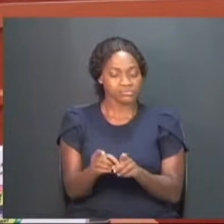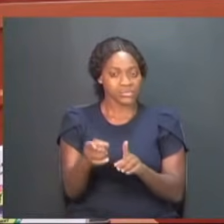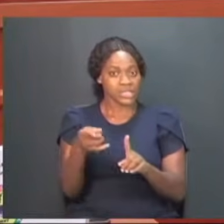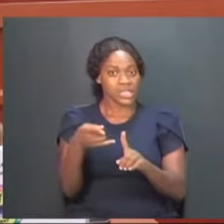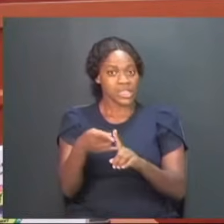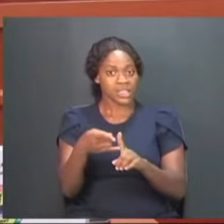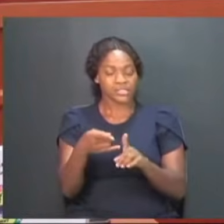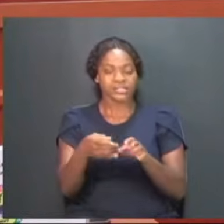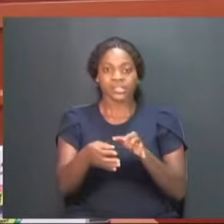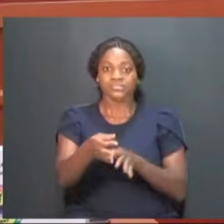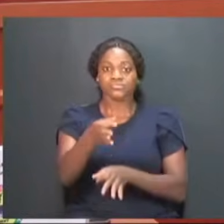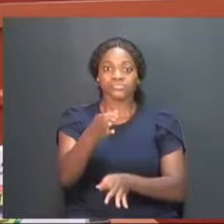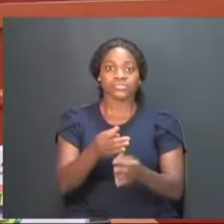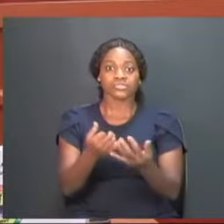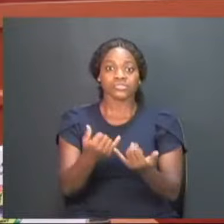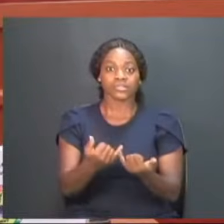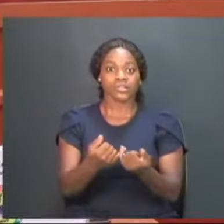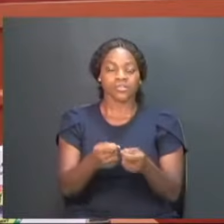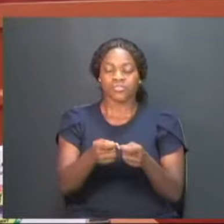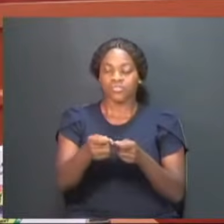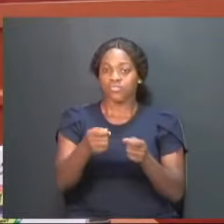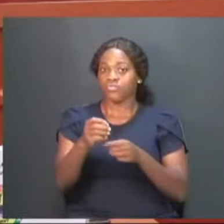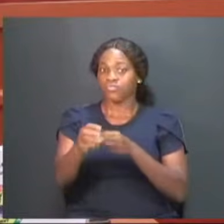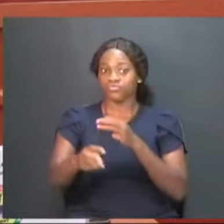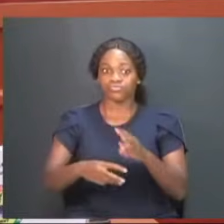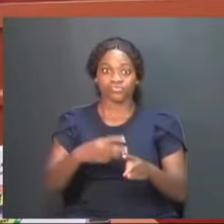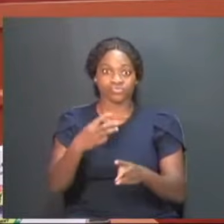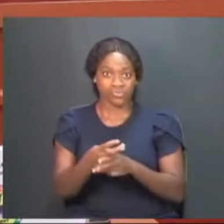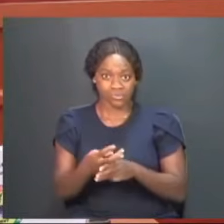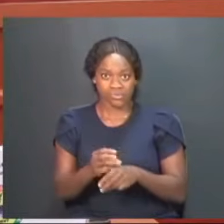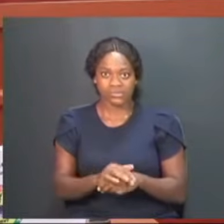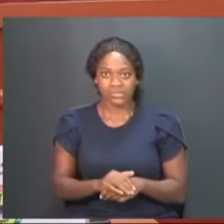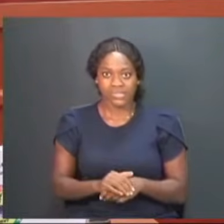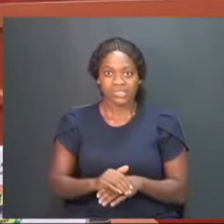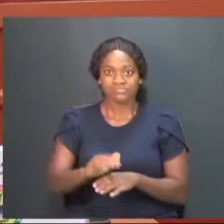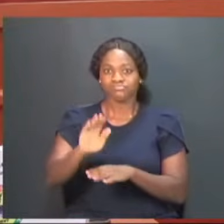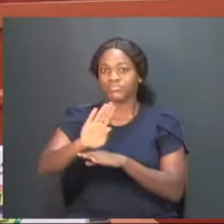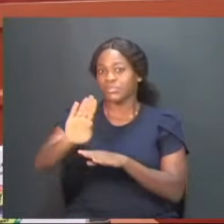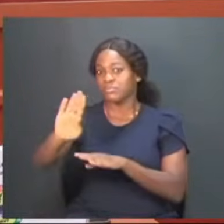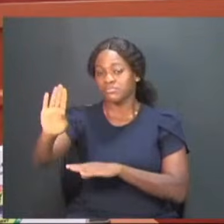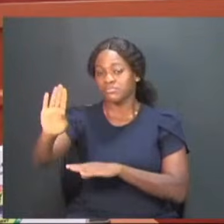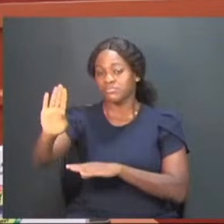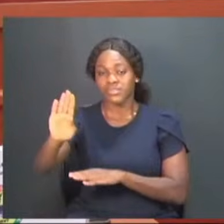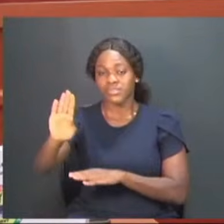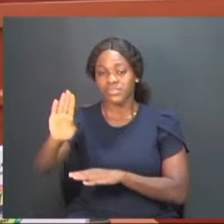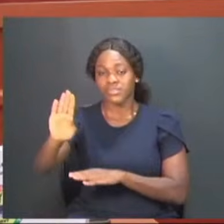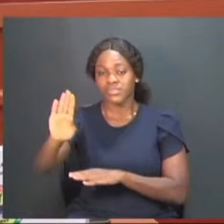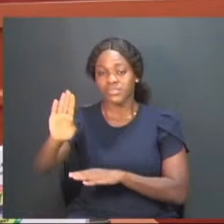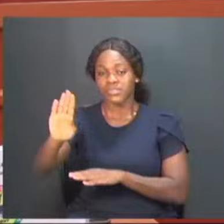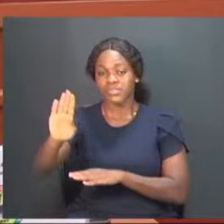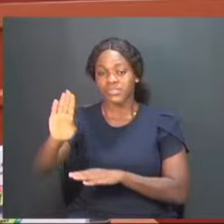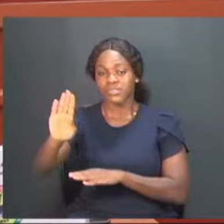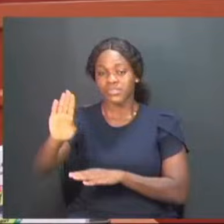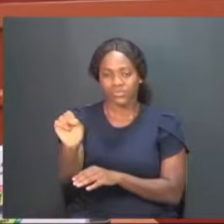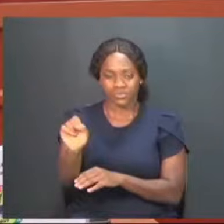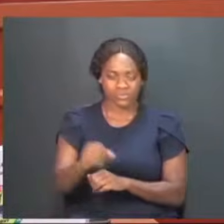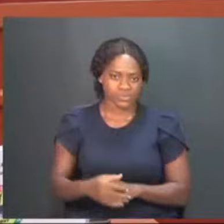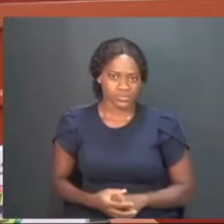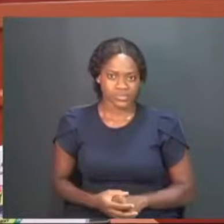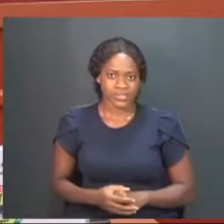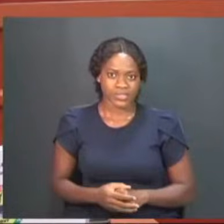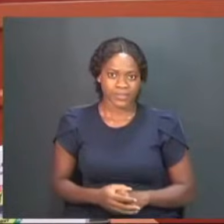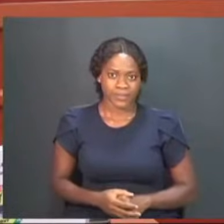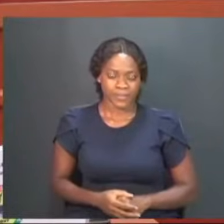now rule the world. And we are talking in billions of dollars. But in there